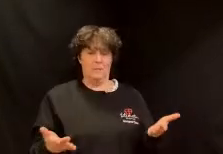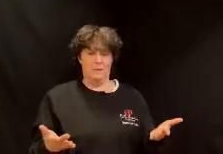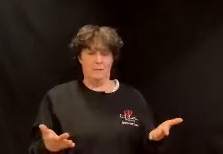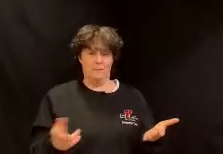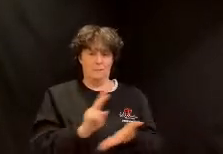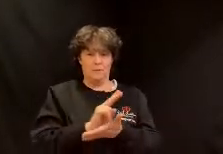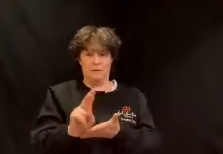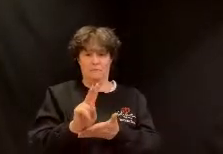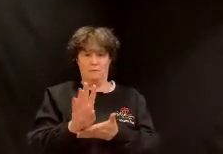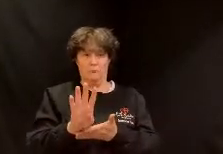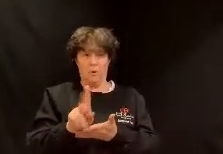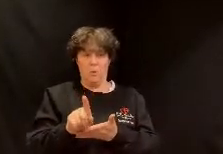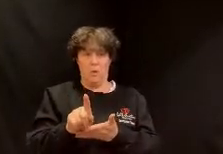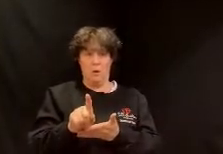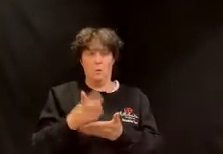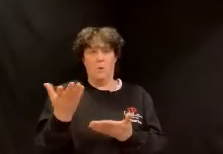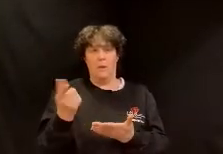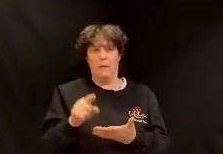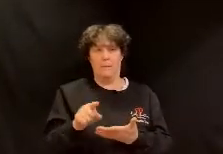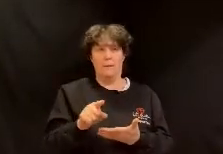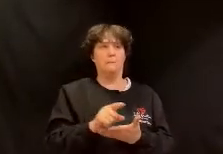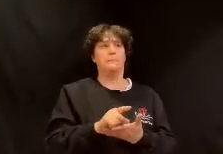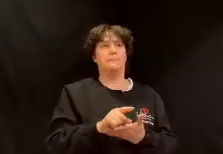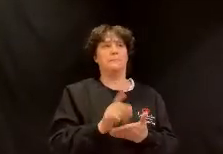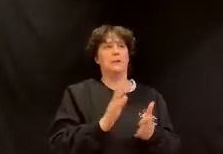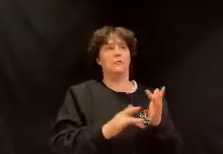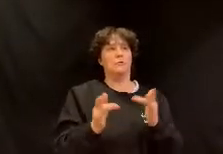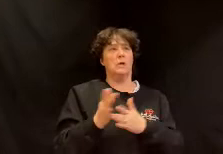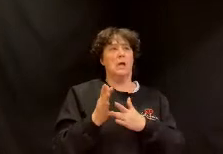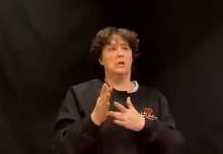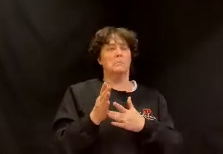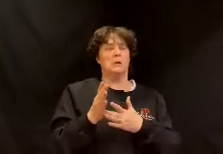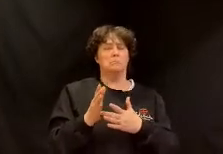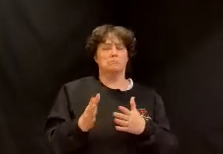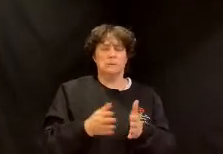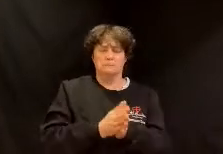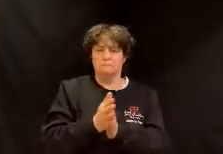Verse 41, look what happened. And Jesus moved with compassion,